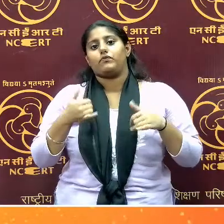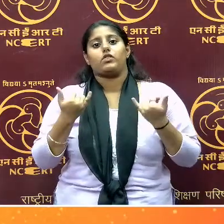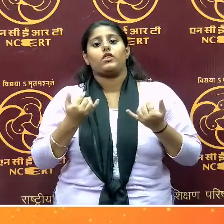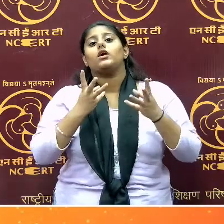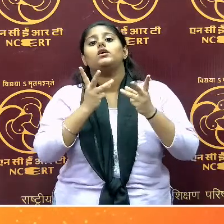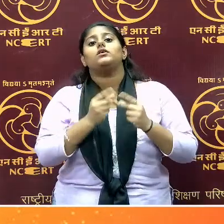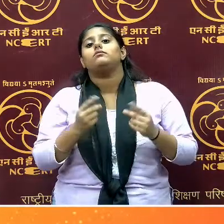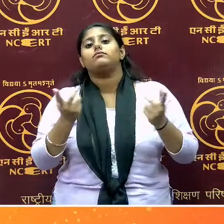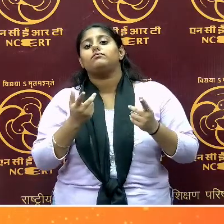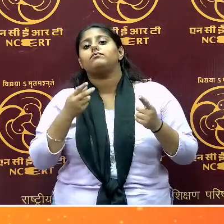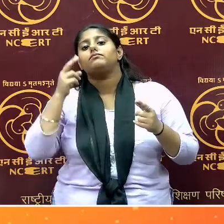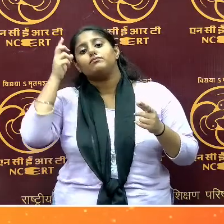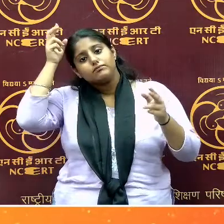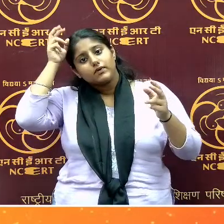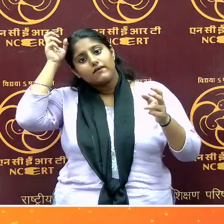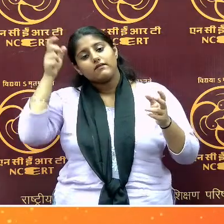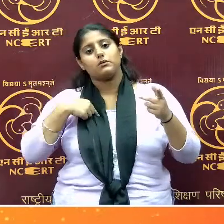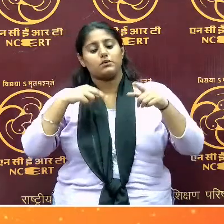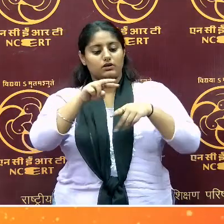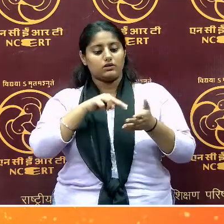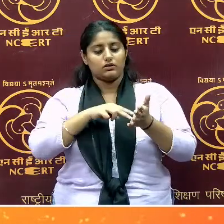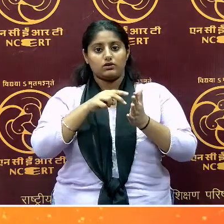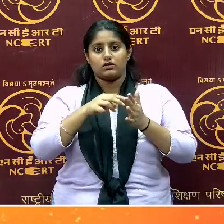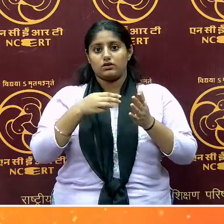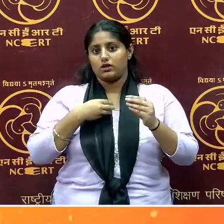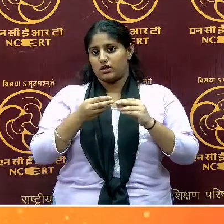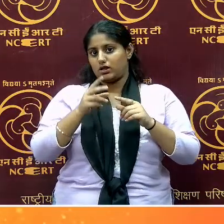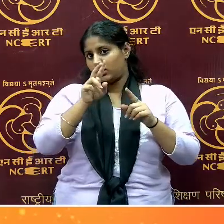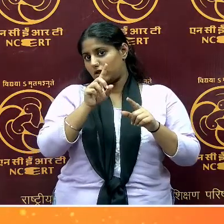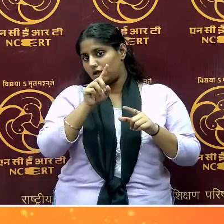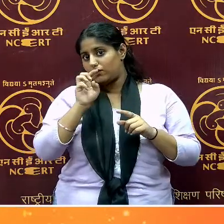rabbit go to? Dash is the nearest 1000 of